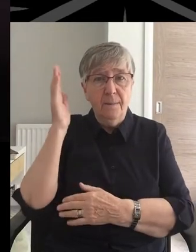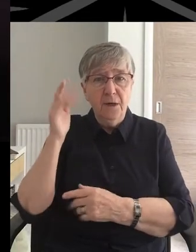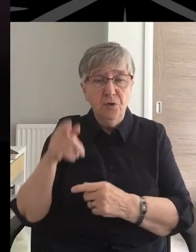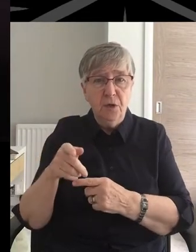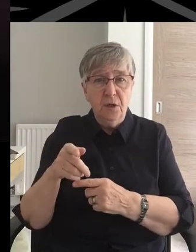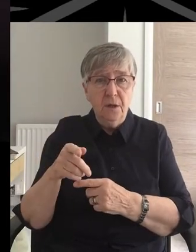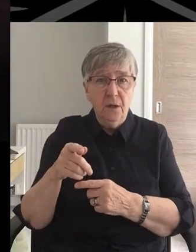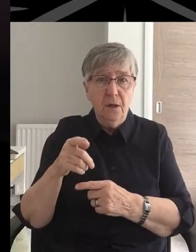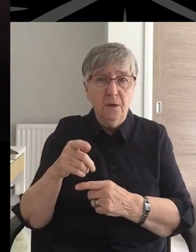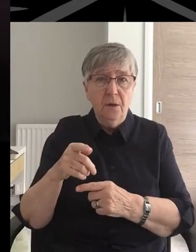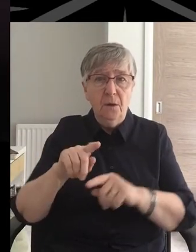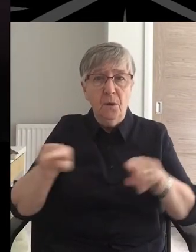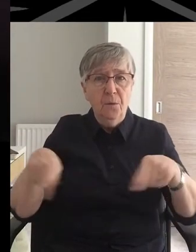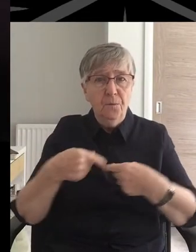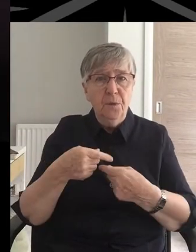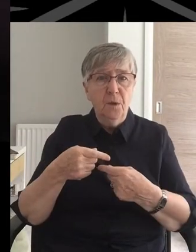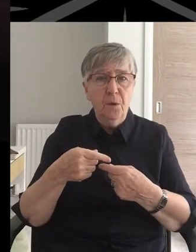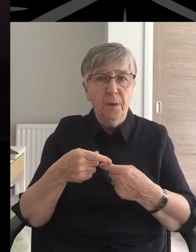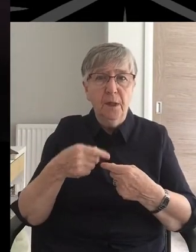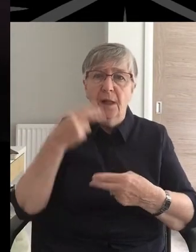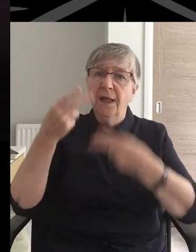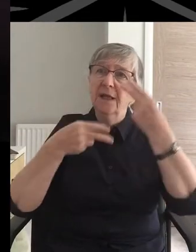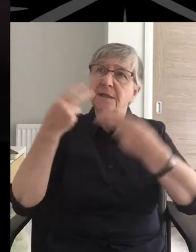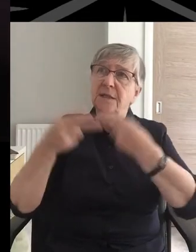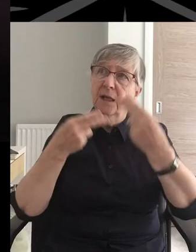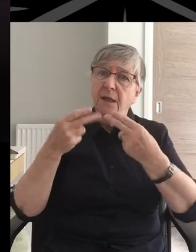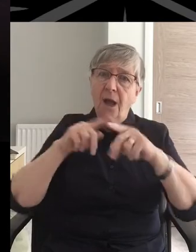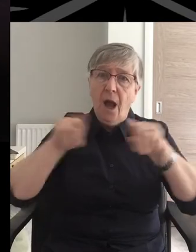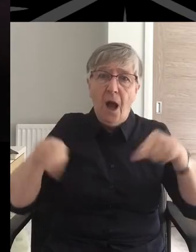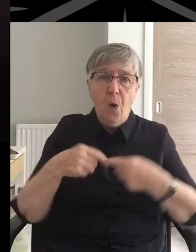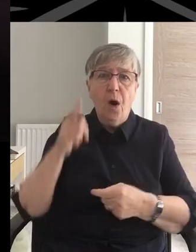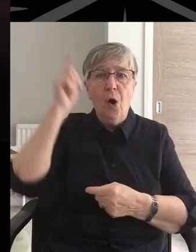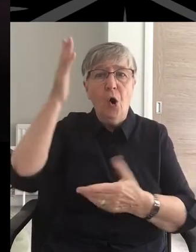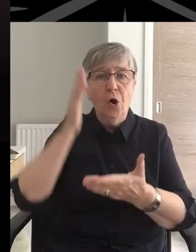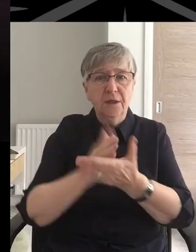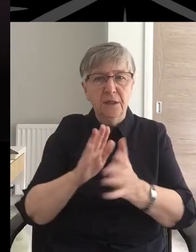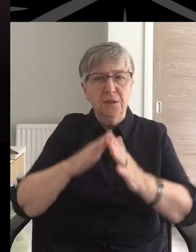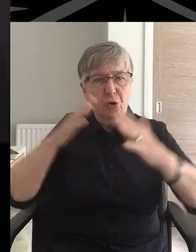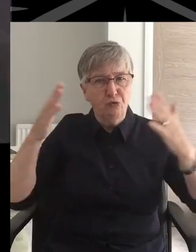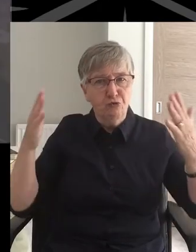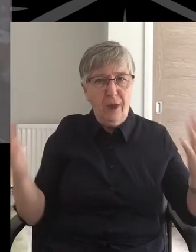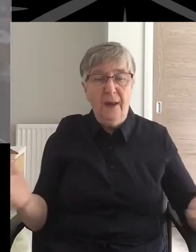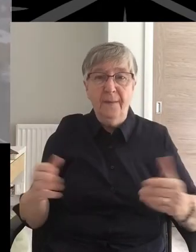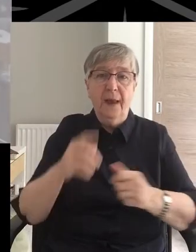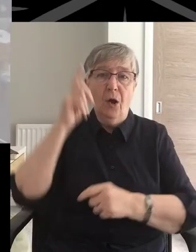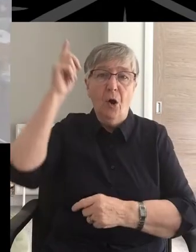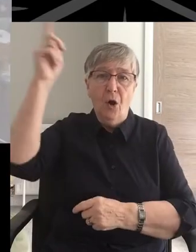passage in Ezekiel, let us sing, Our God is a Great Big God.